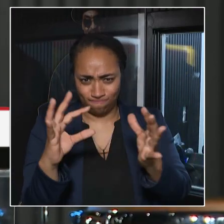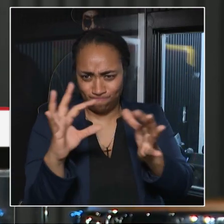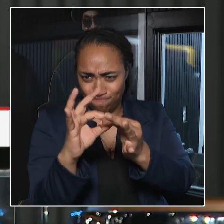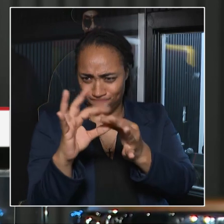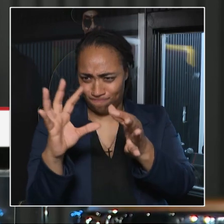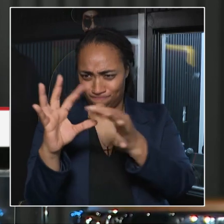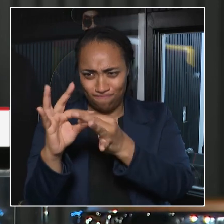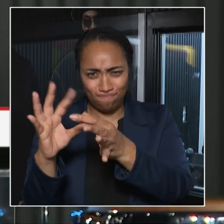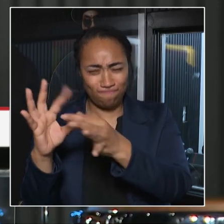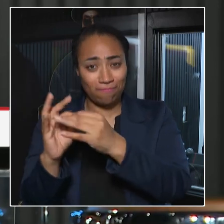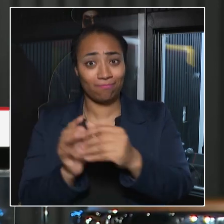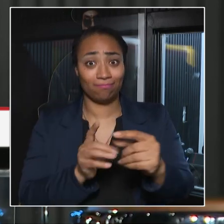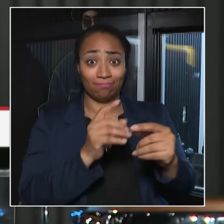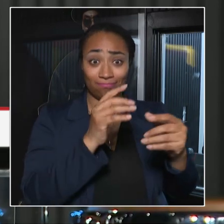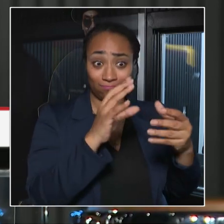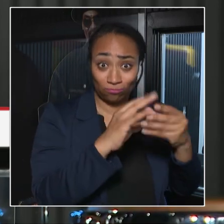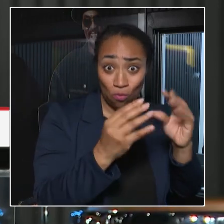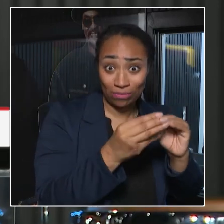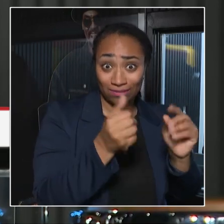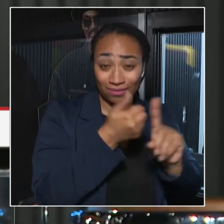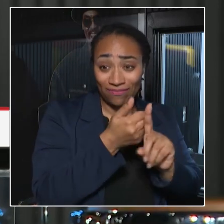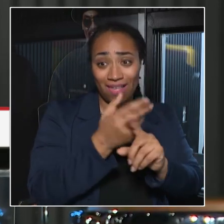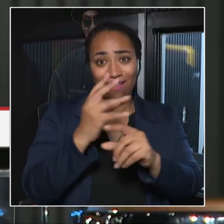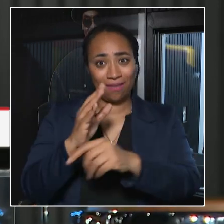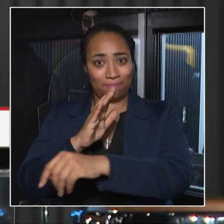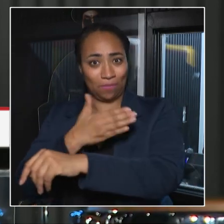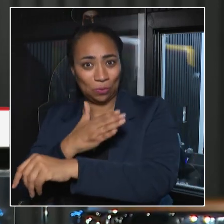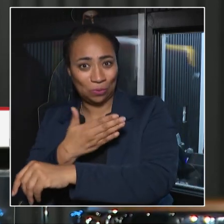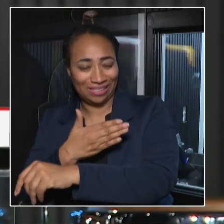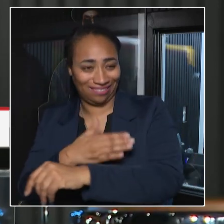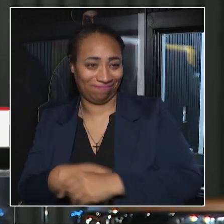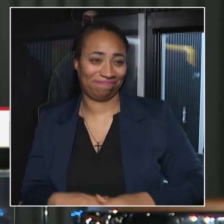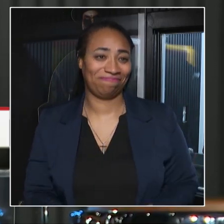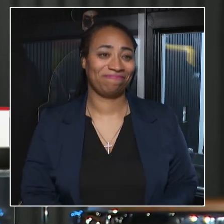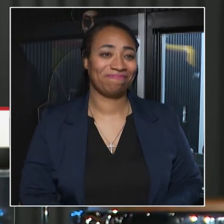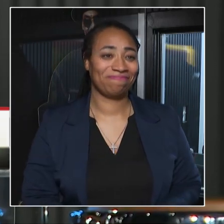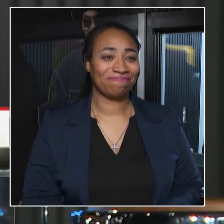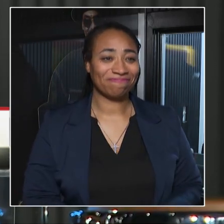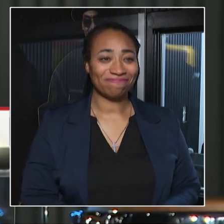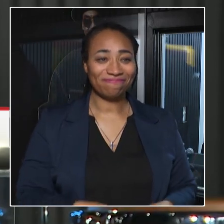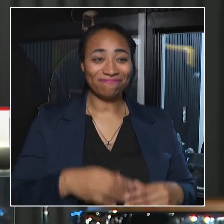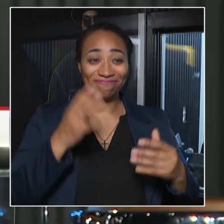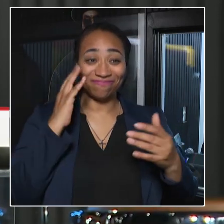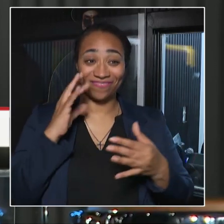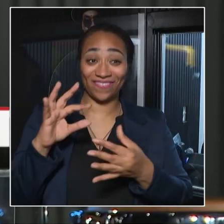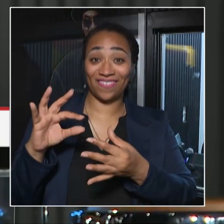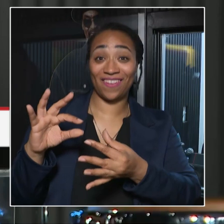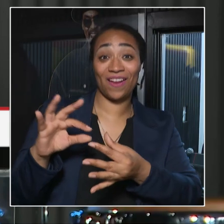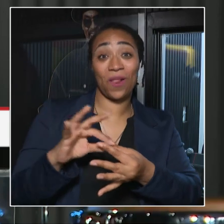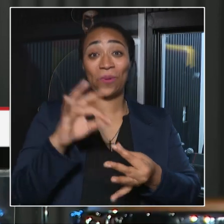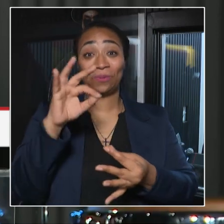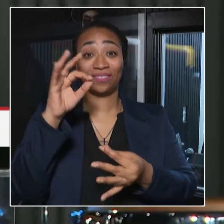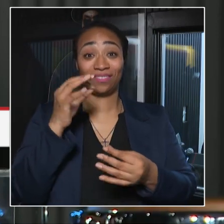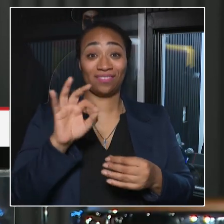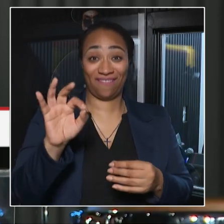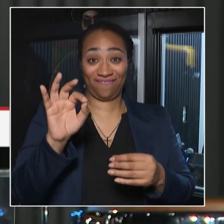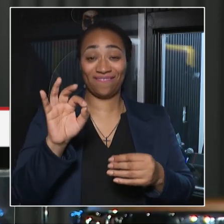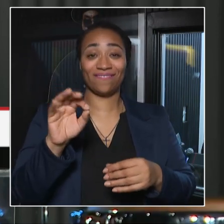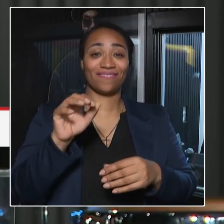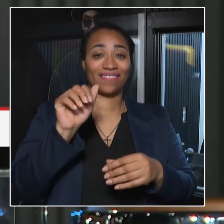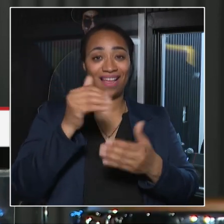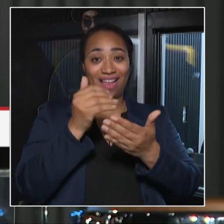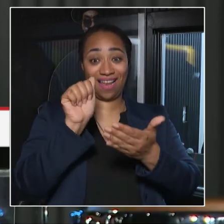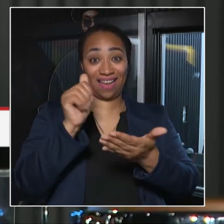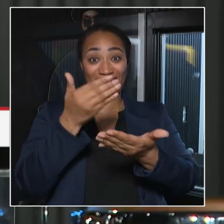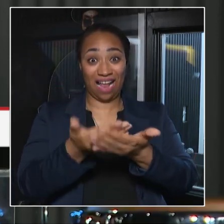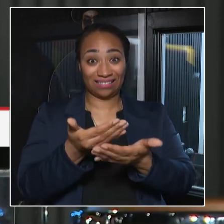named Crank Kulongo, who did a song called The Ghost of Anacostia. he partnered, he put out this song like 6 years